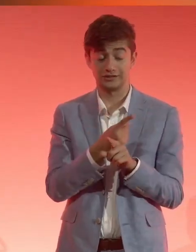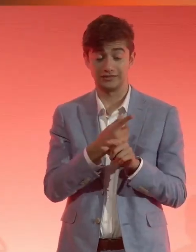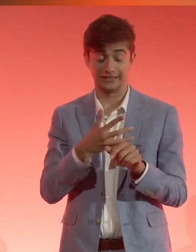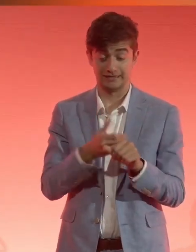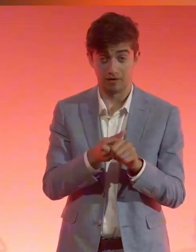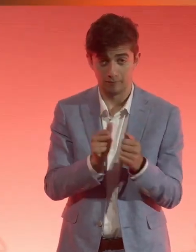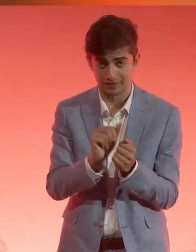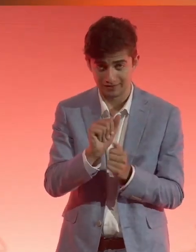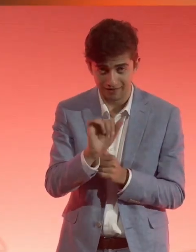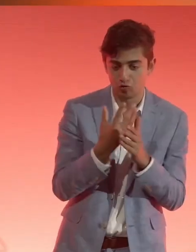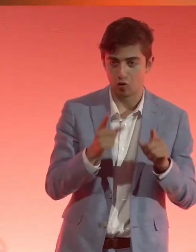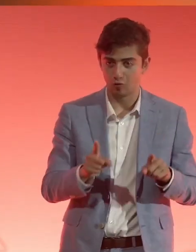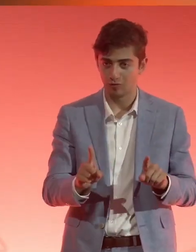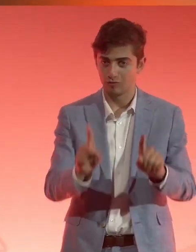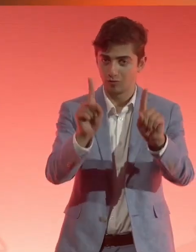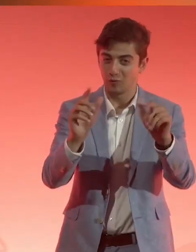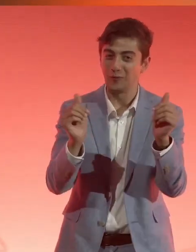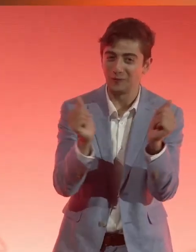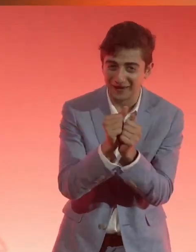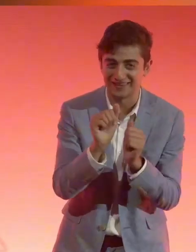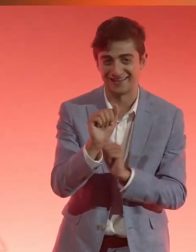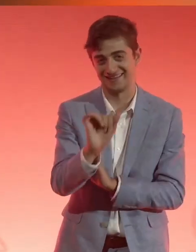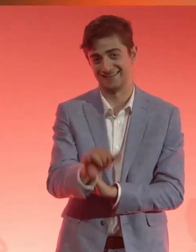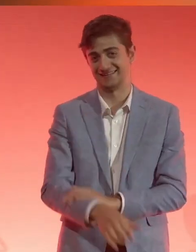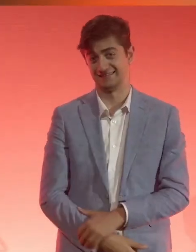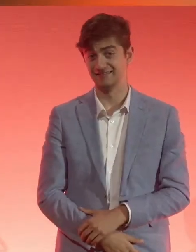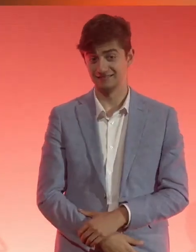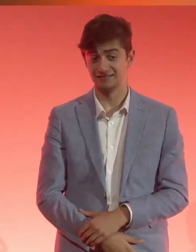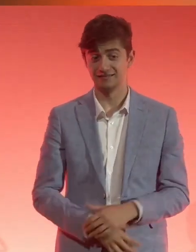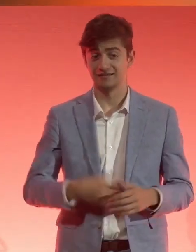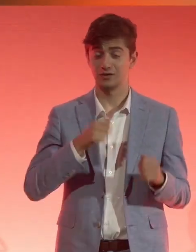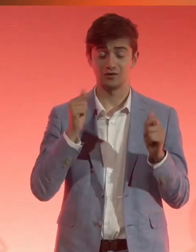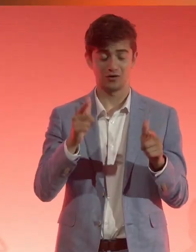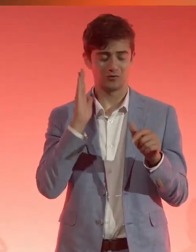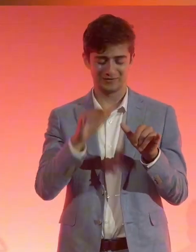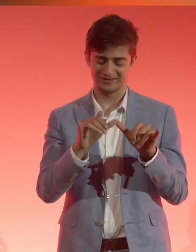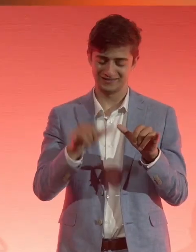growing with AI. And we all will stay firmly in the loop.